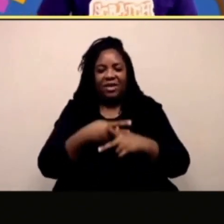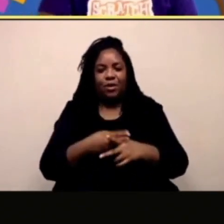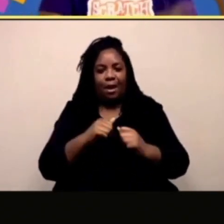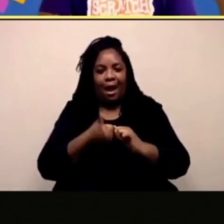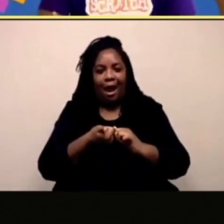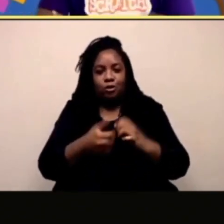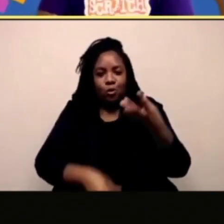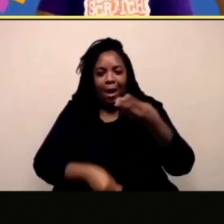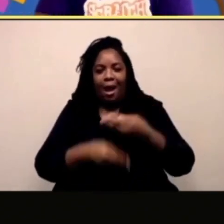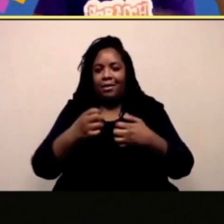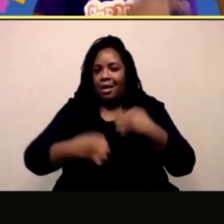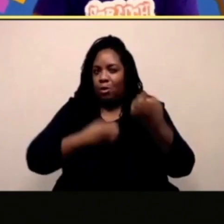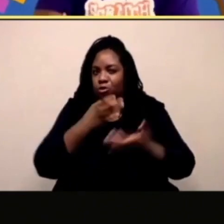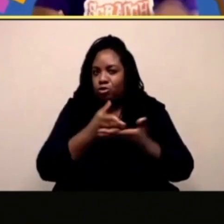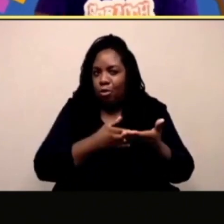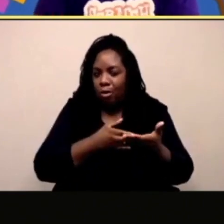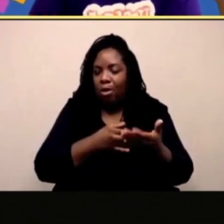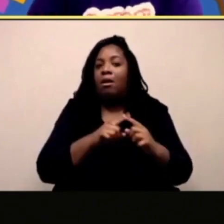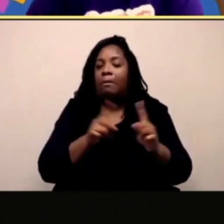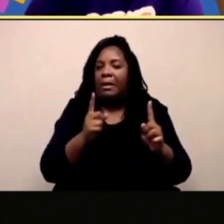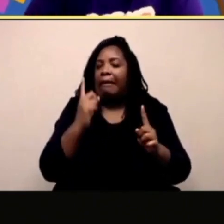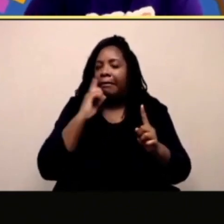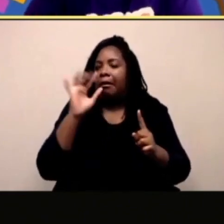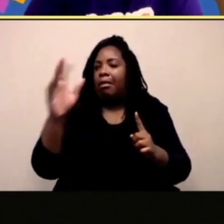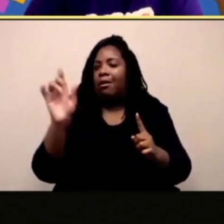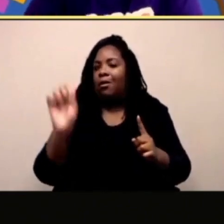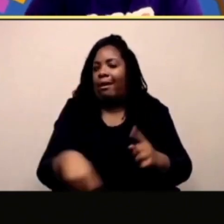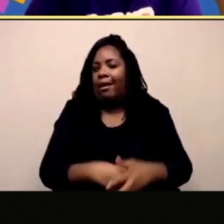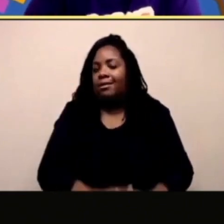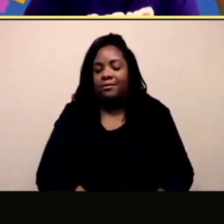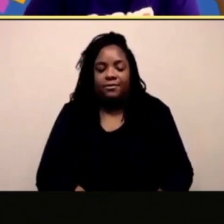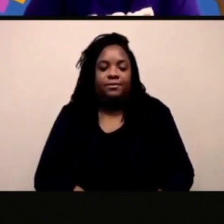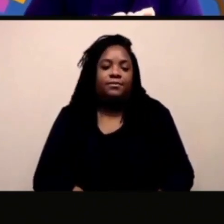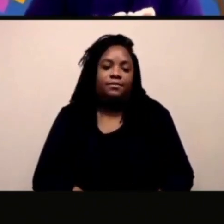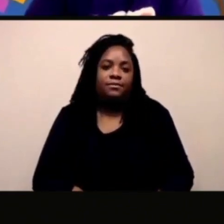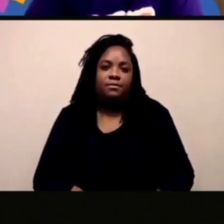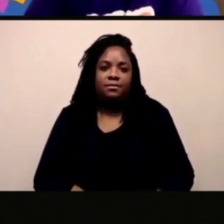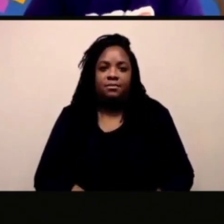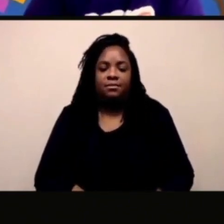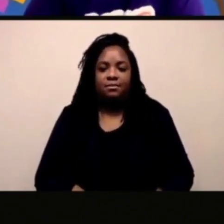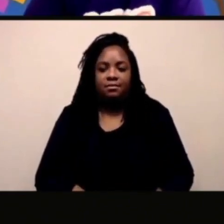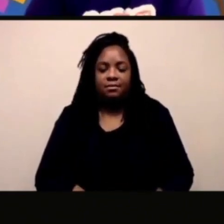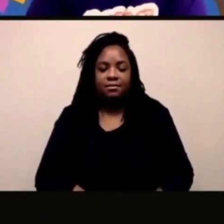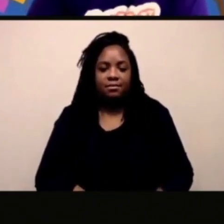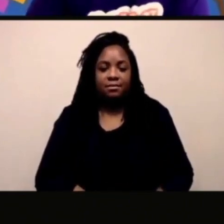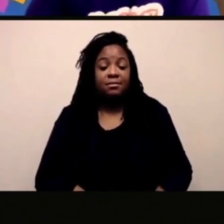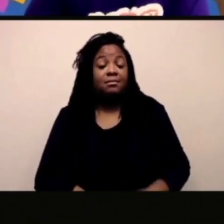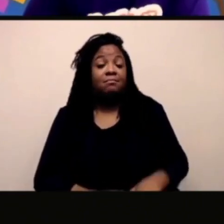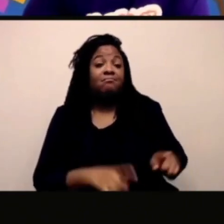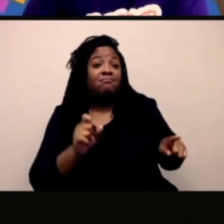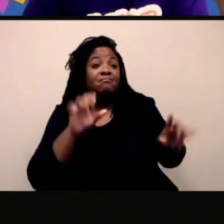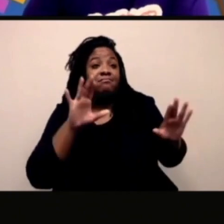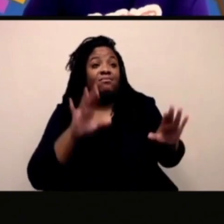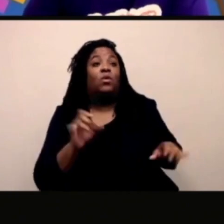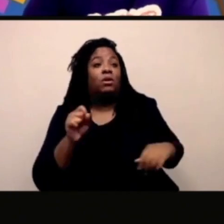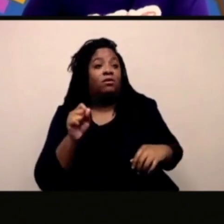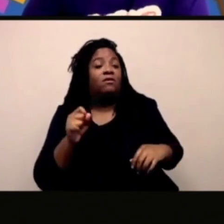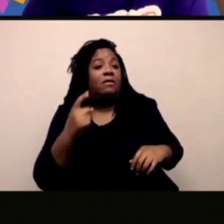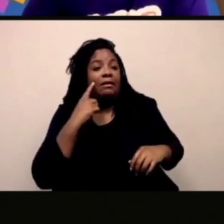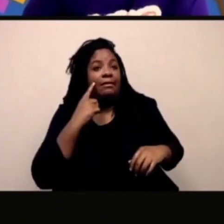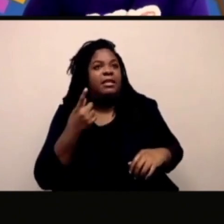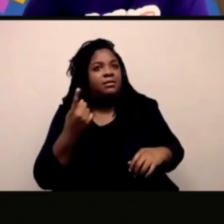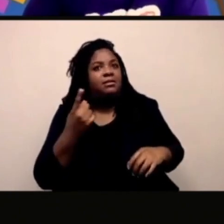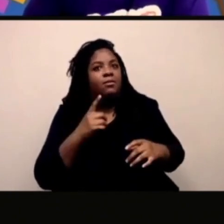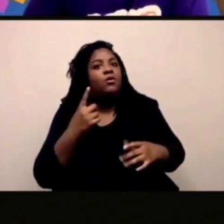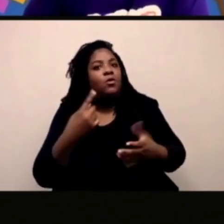but I do think it's possible. And I think we'll get there. Yeah, that's wonderful. And that actually goes into something that we'll